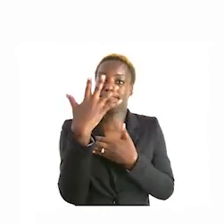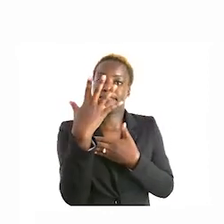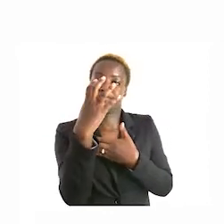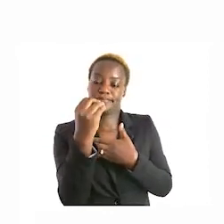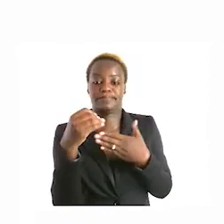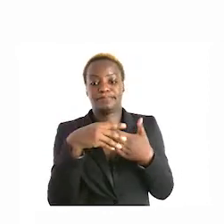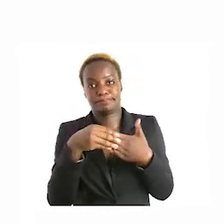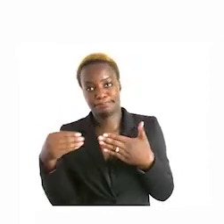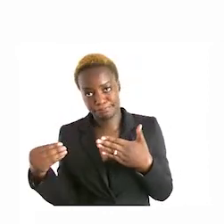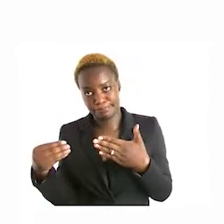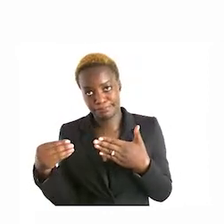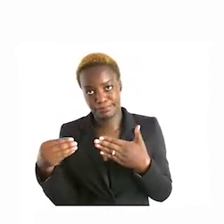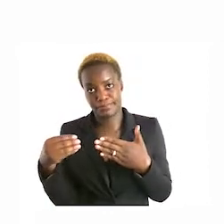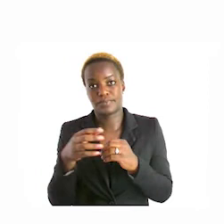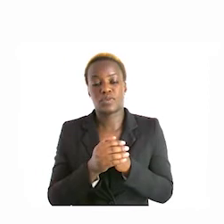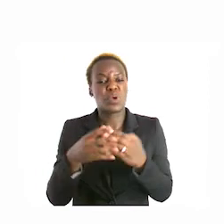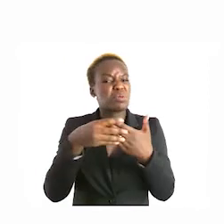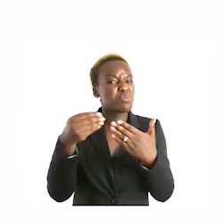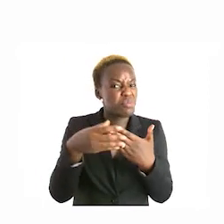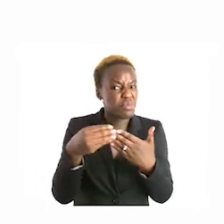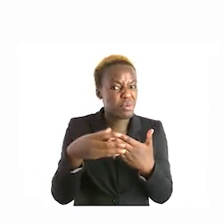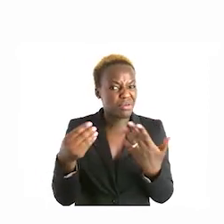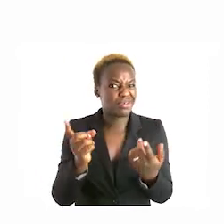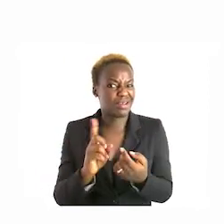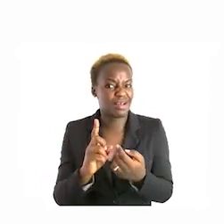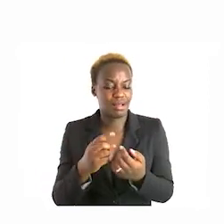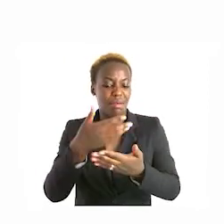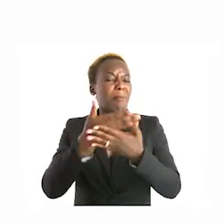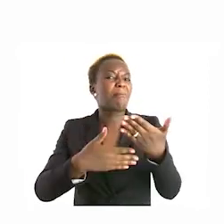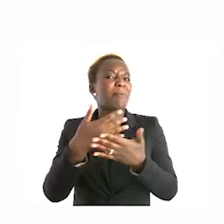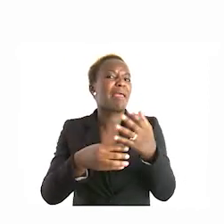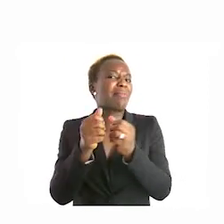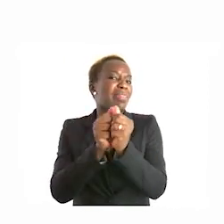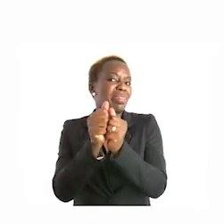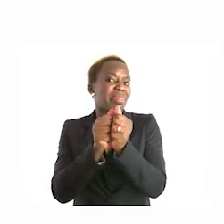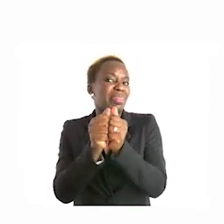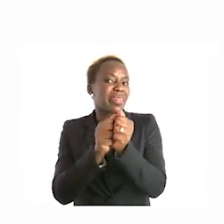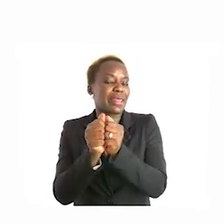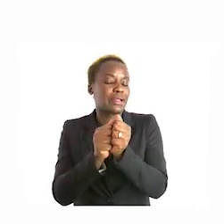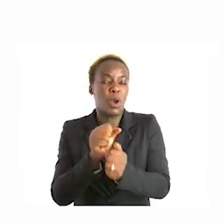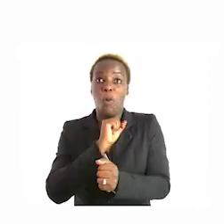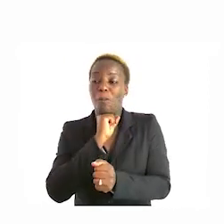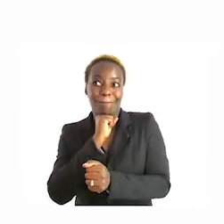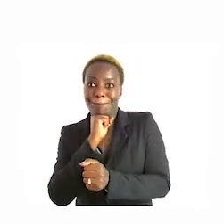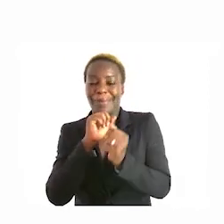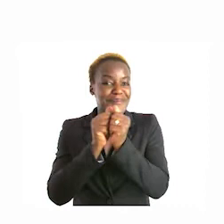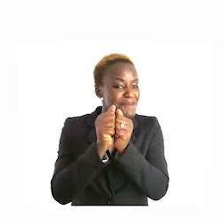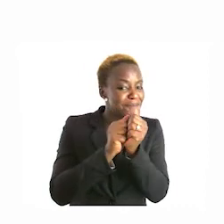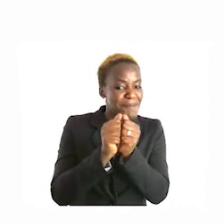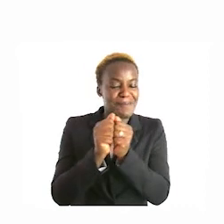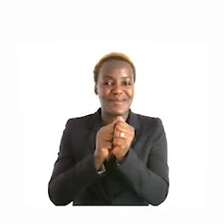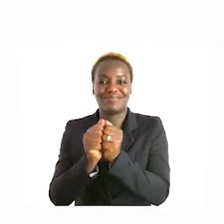$50 note. When we are referring to the notes, we talk about the paper money, you know, the ones that makes noise. Yes,